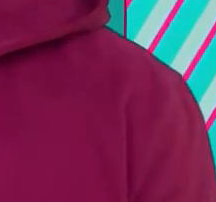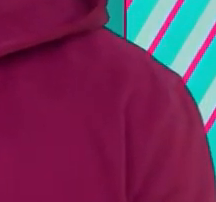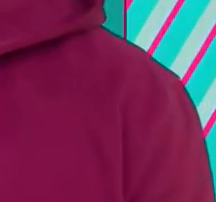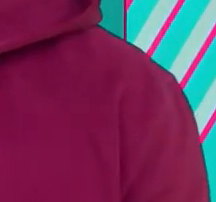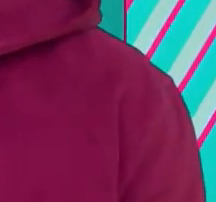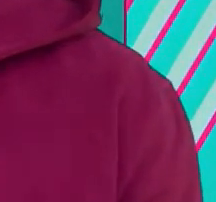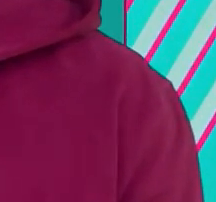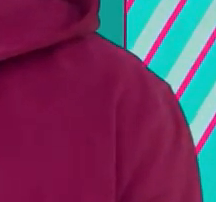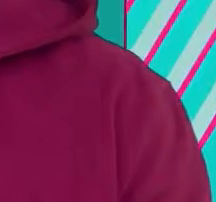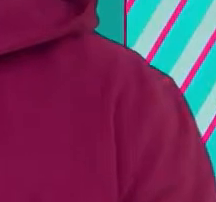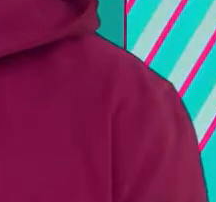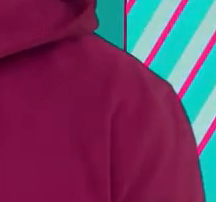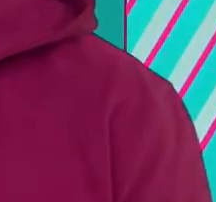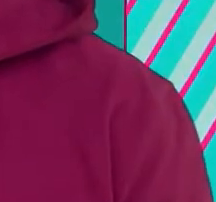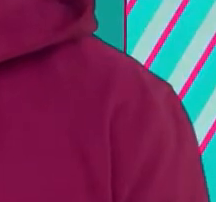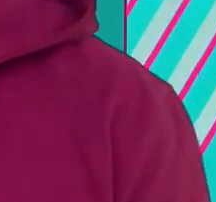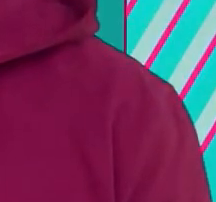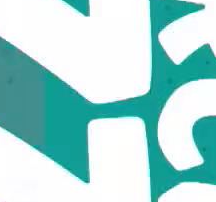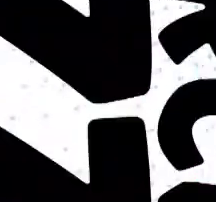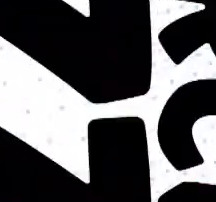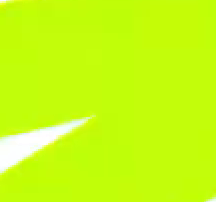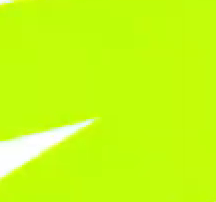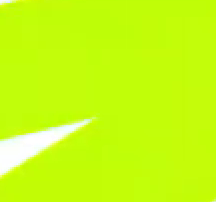Mike Luti, your host for today.